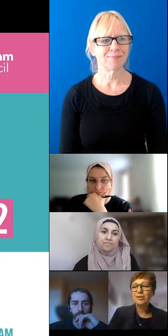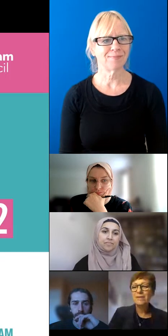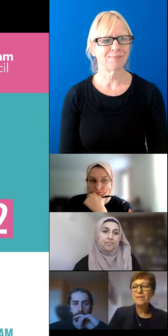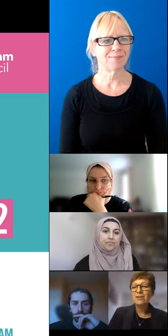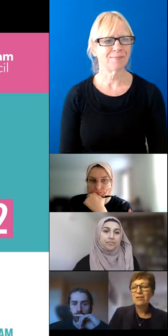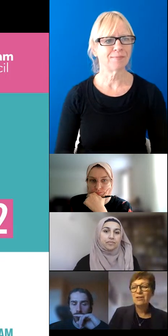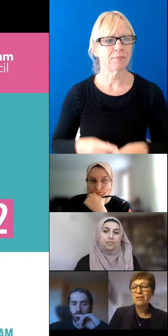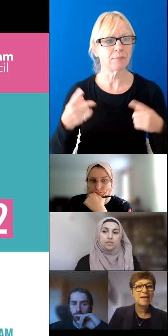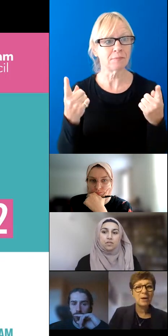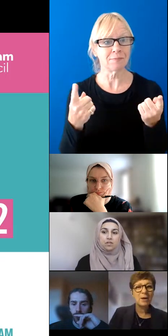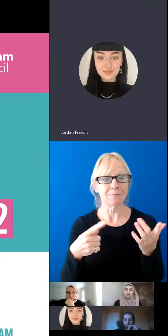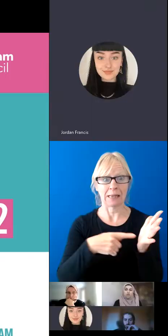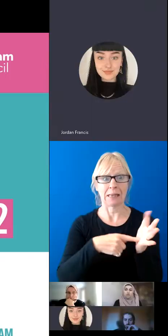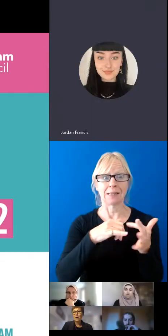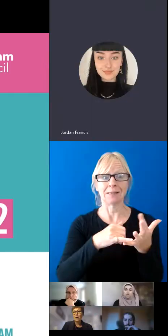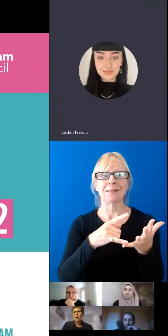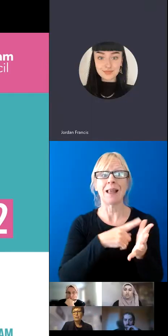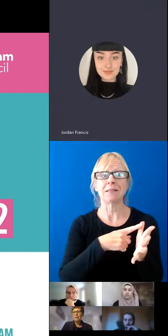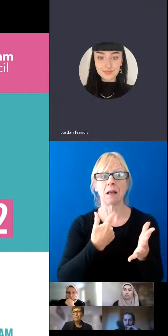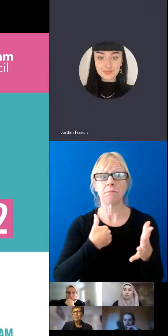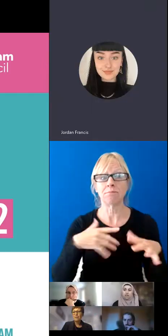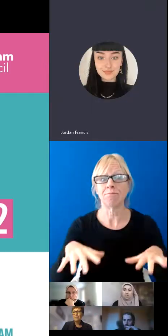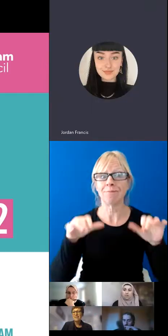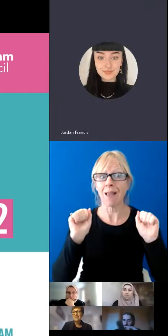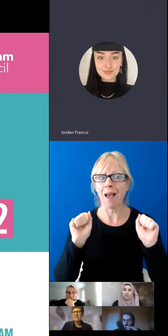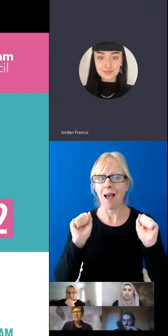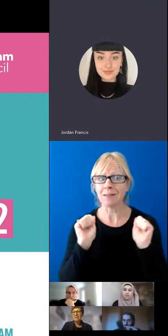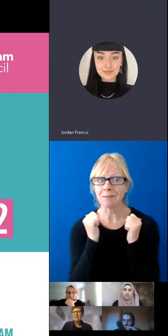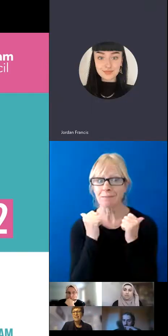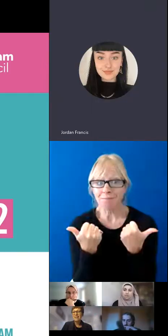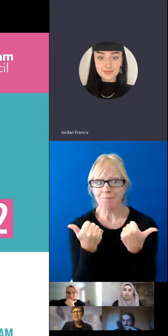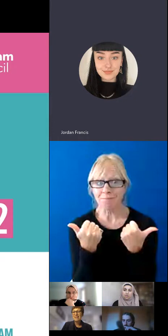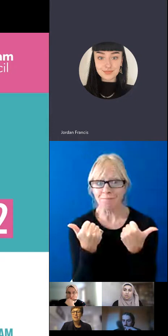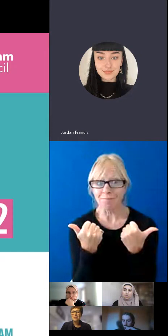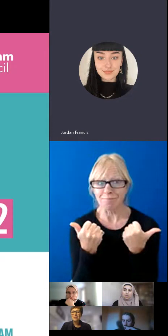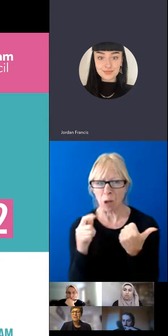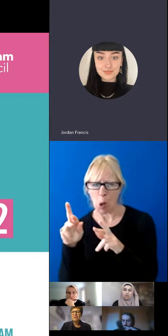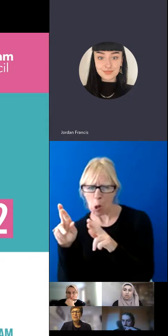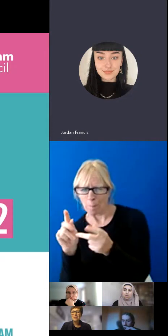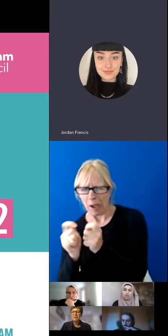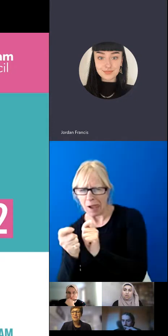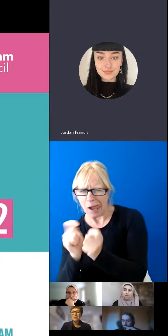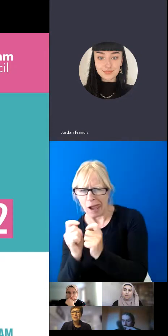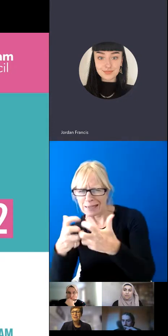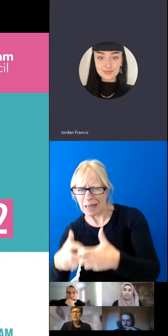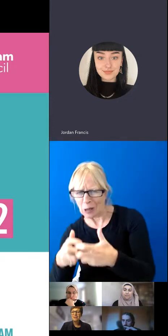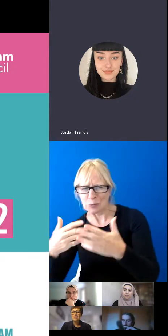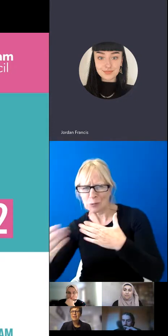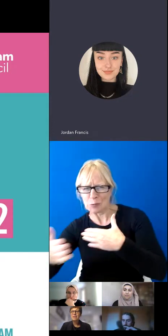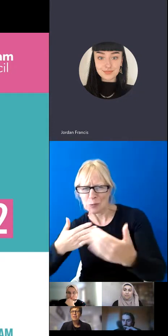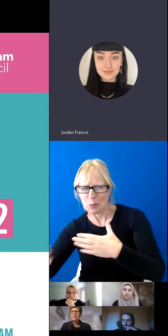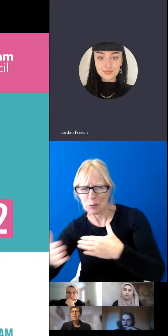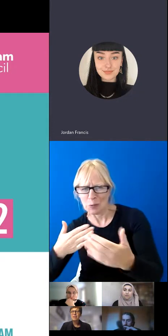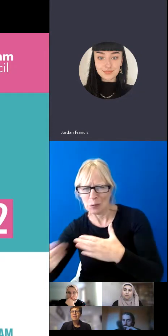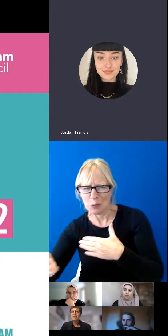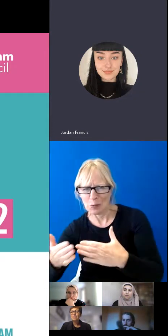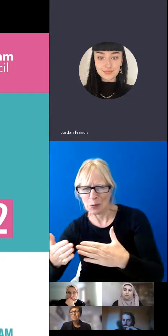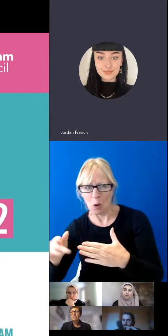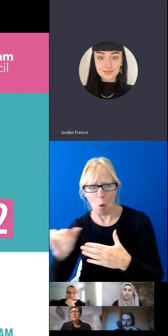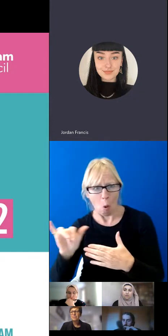So shall we start anyway while we try and fix the slide issue? Or do you want to get that sorted,